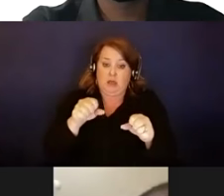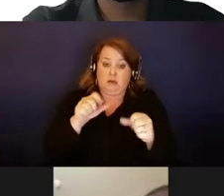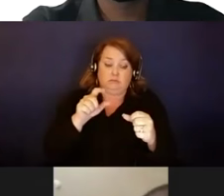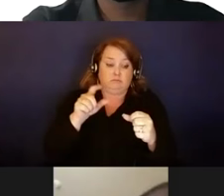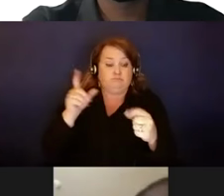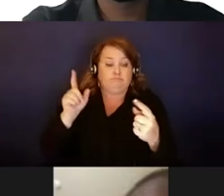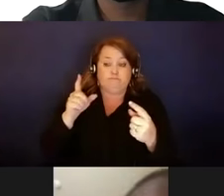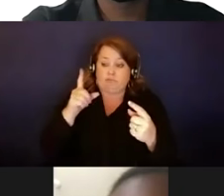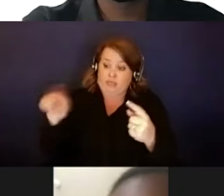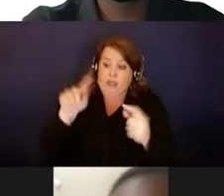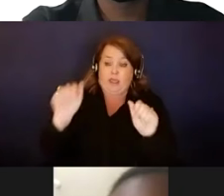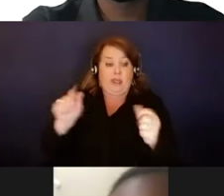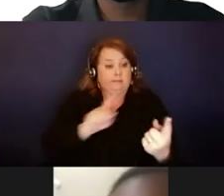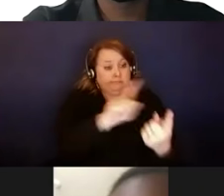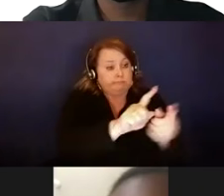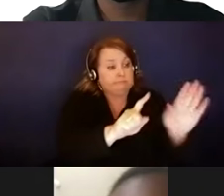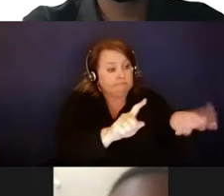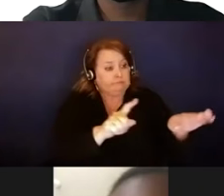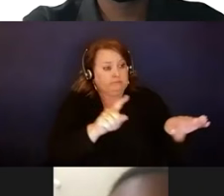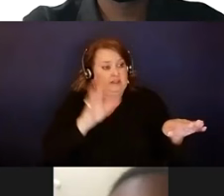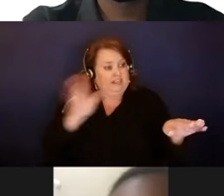ask them to leave us alone.